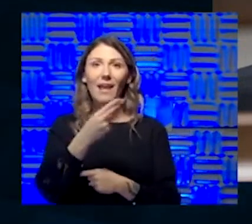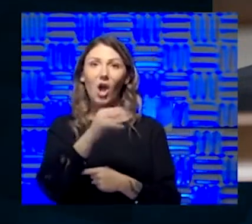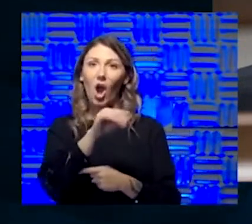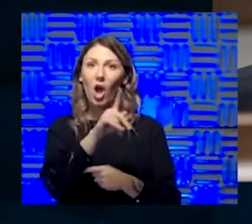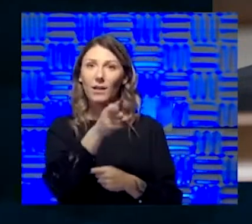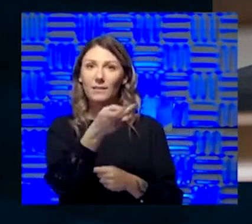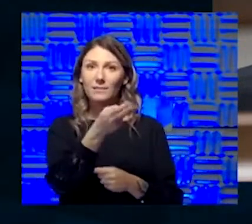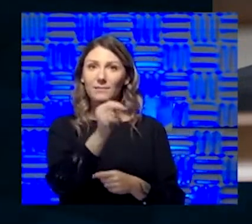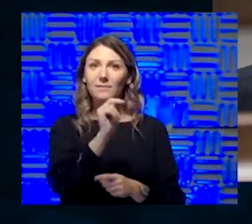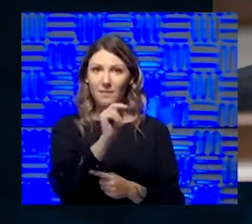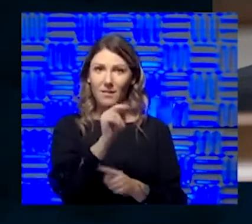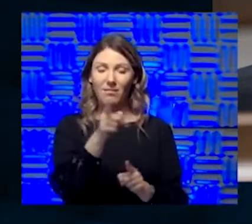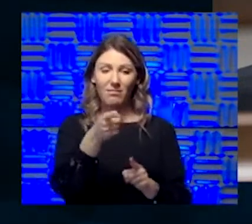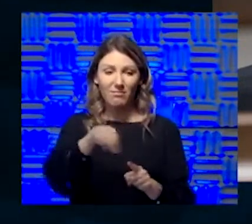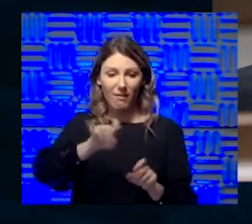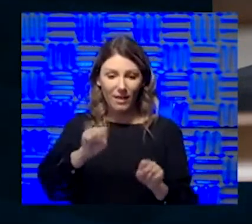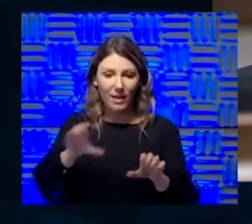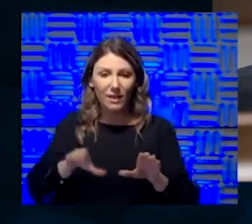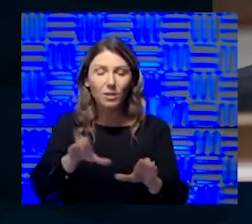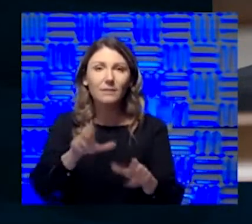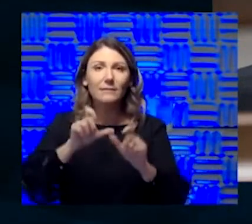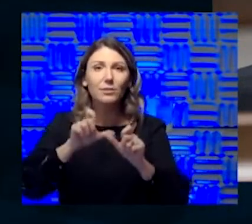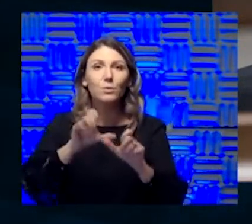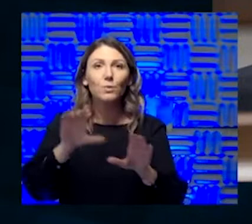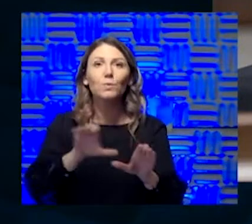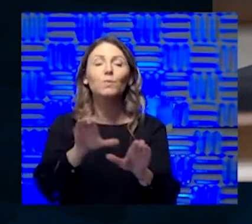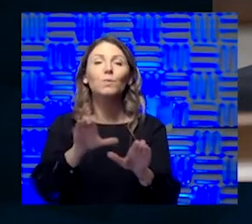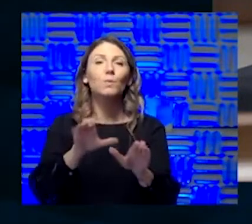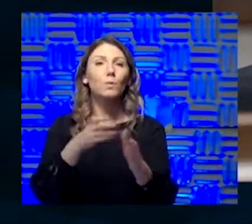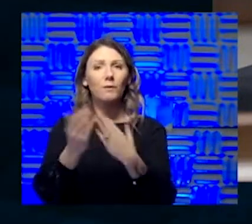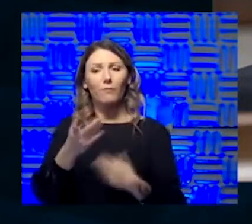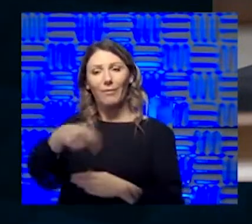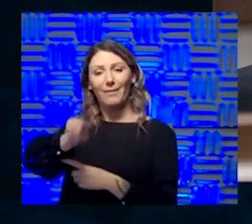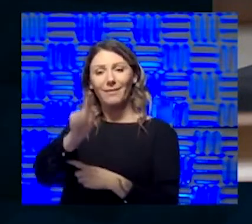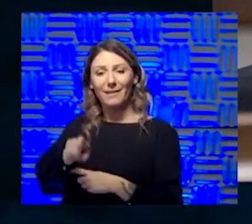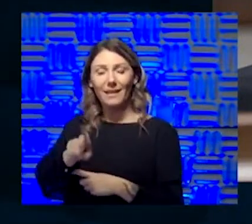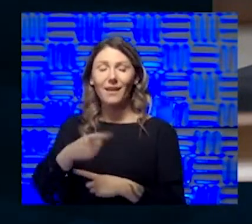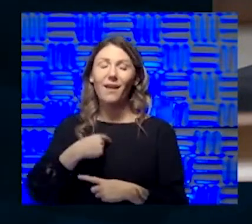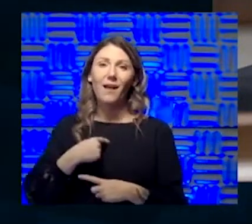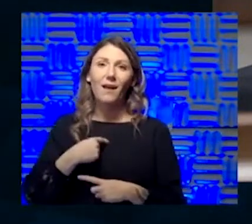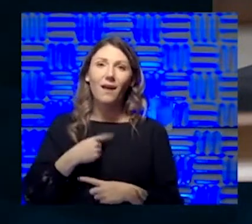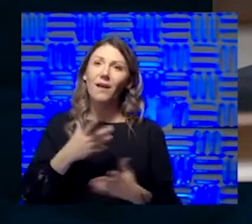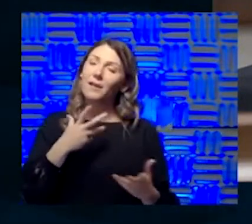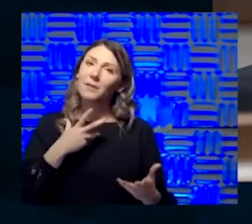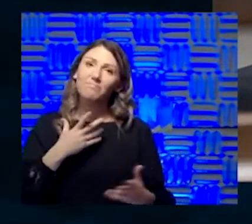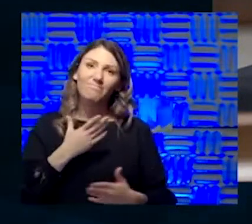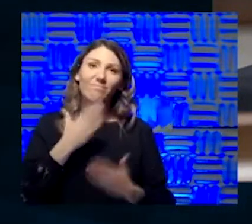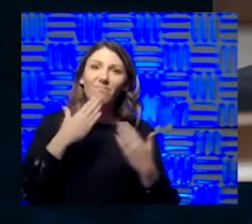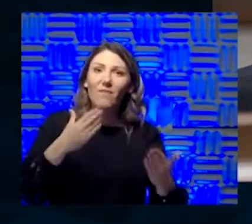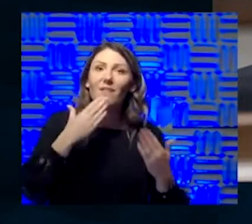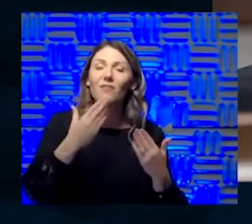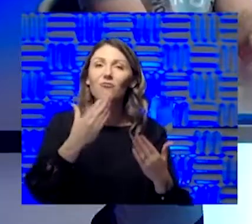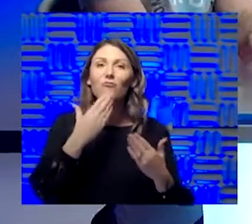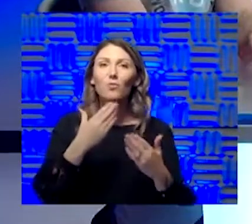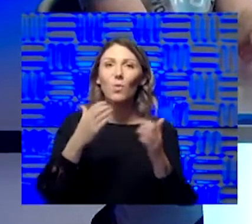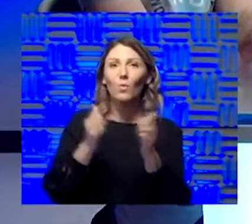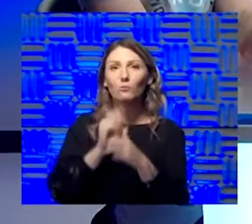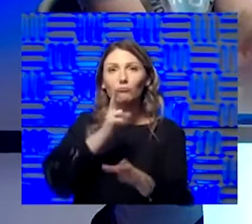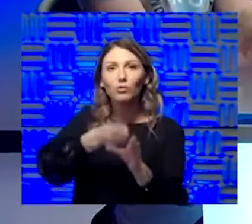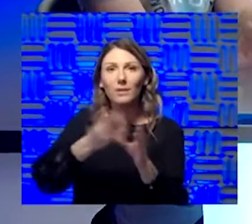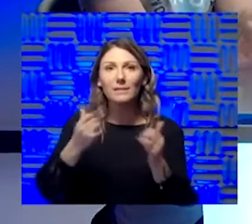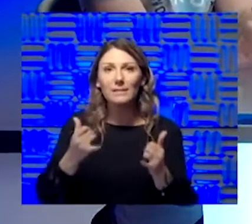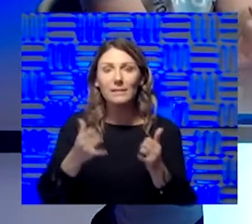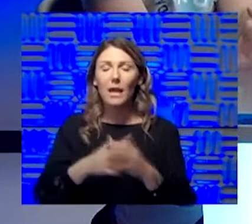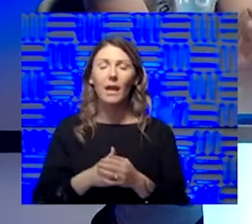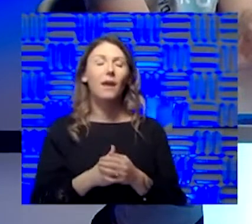necessary in this time of COVID-19. I appreciate the chance to be with you, and I look forward to responding to any questions. And Senator Moran, just to say thank